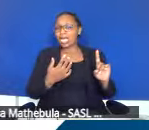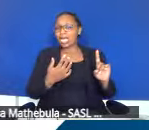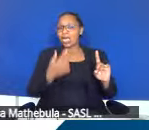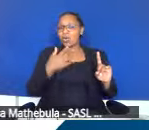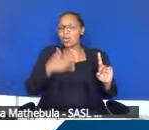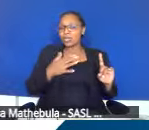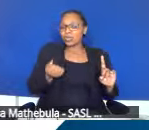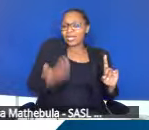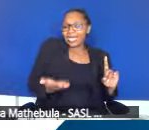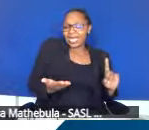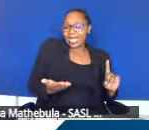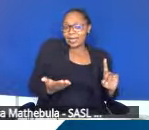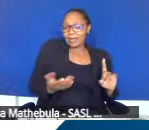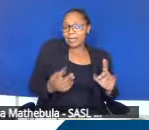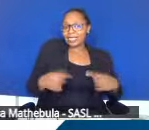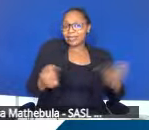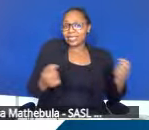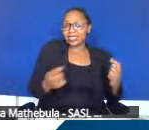male.